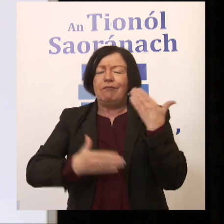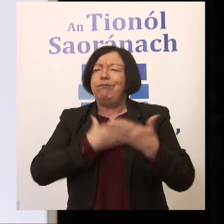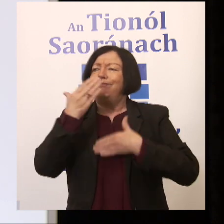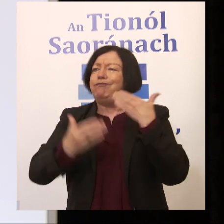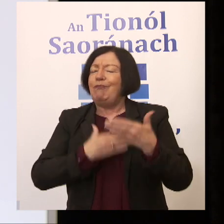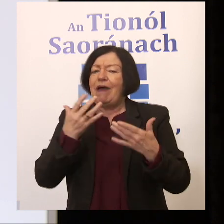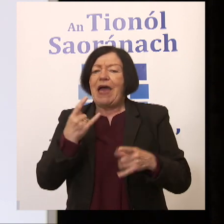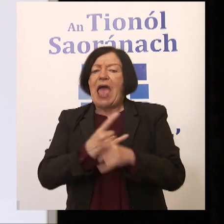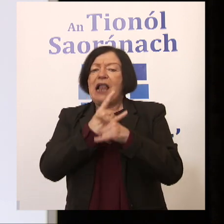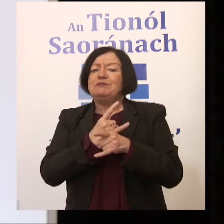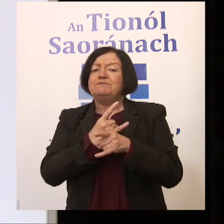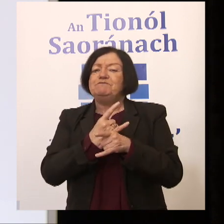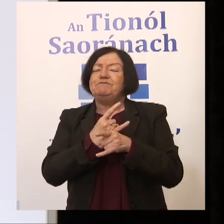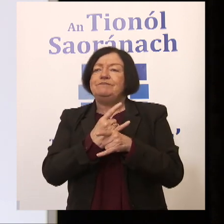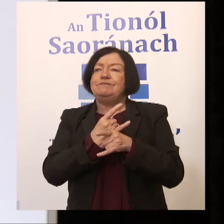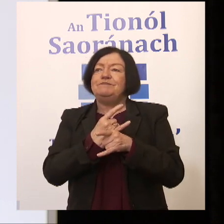something that helps